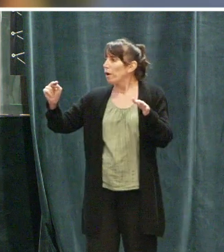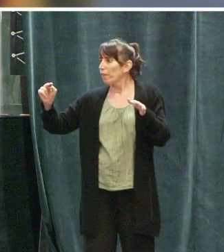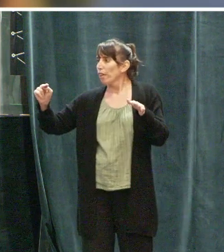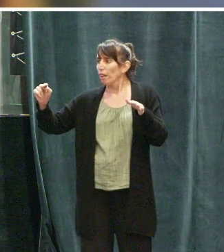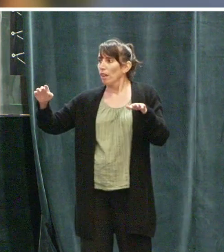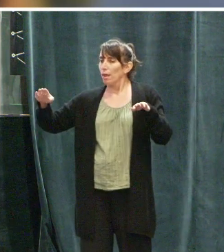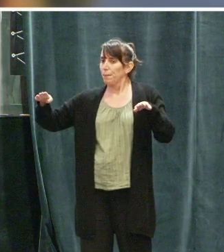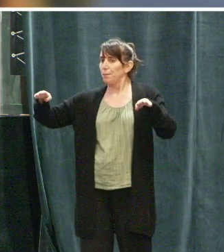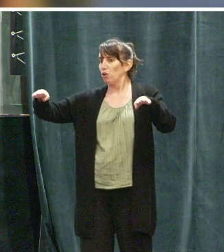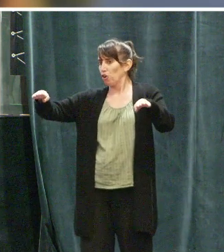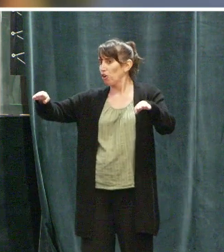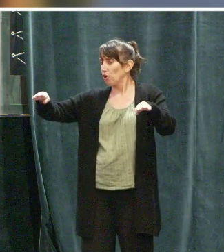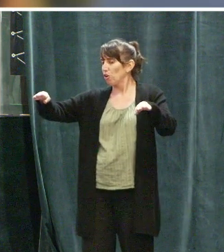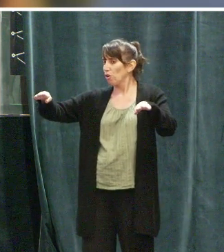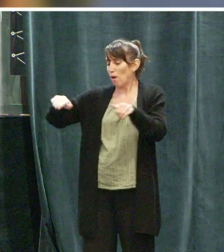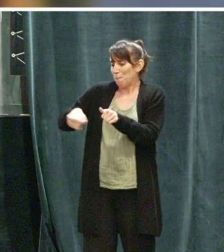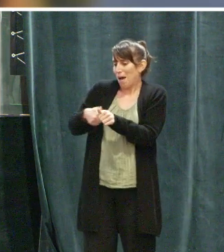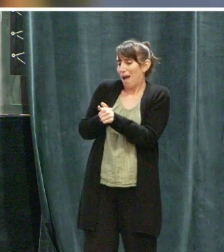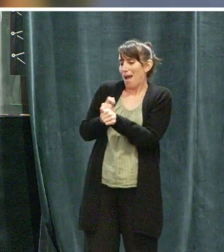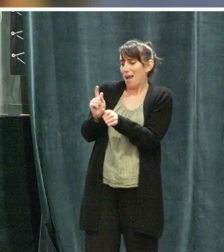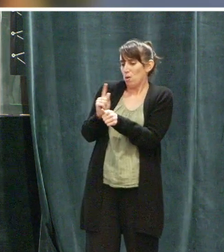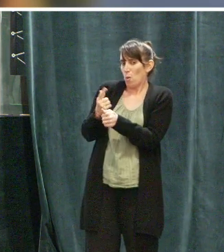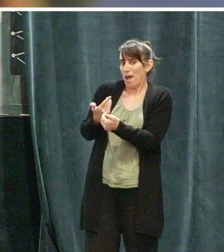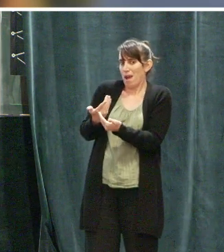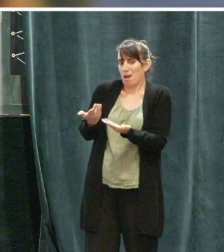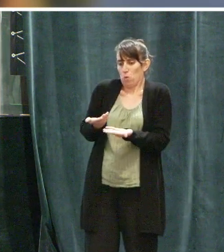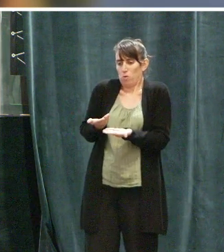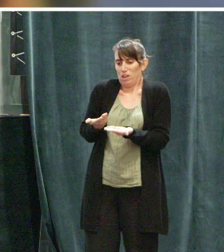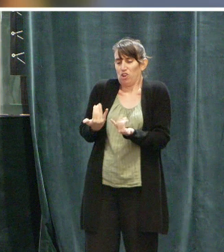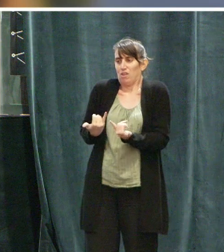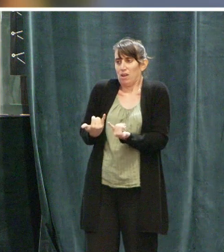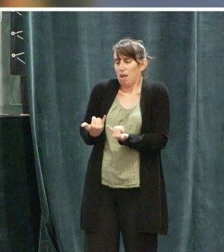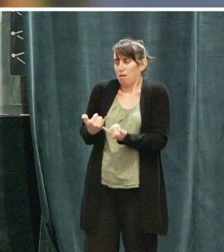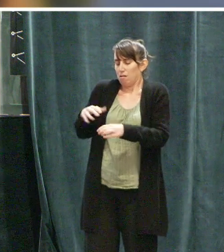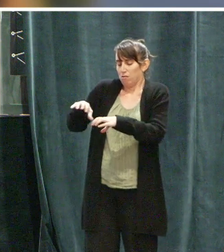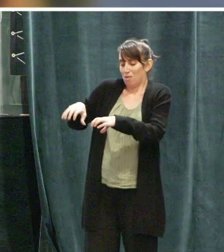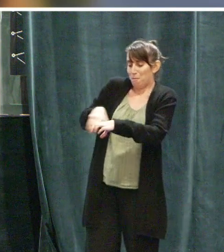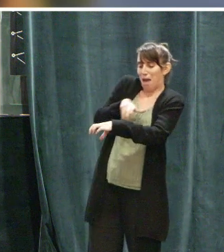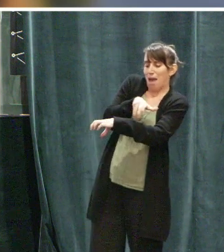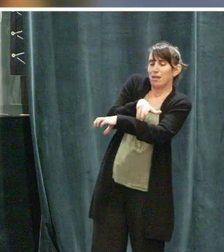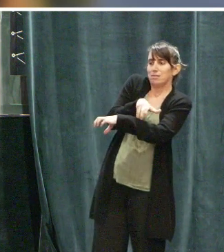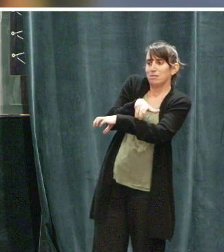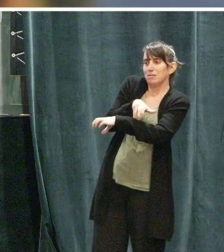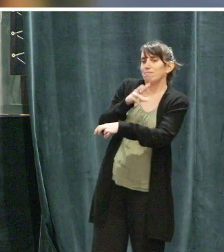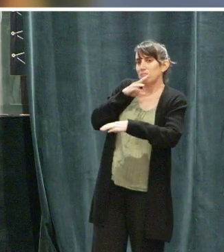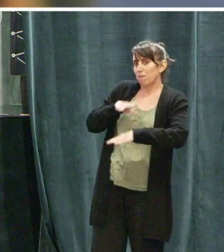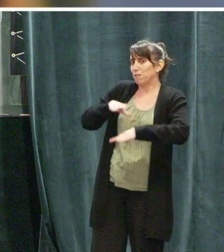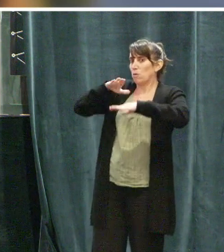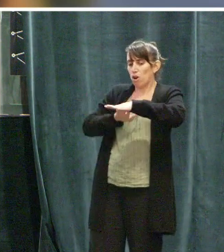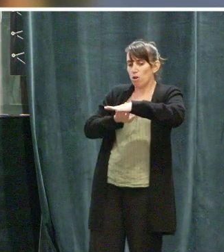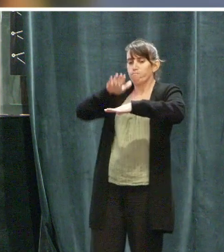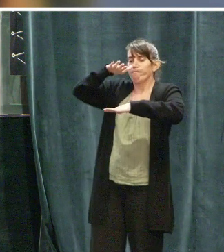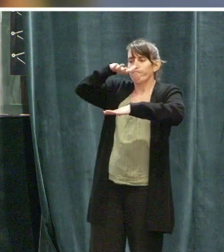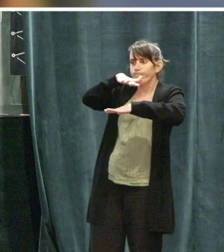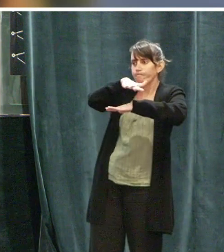here right behind where we are right now at this corner. That's where the area was breached by floodwaters that